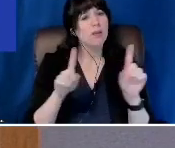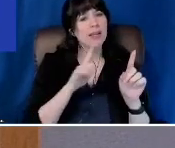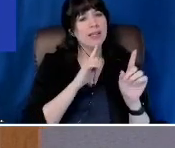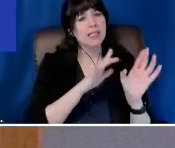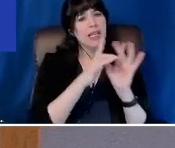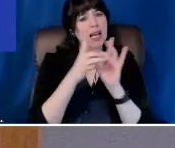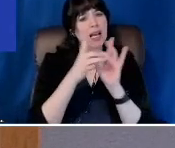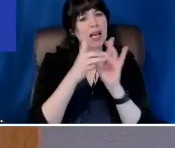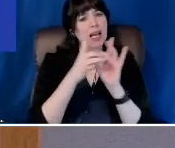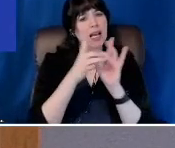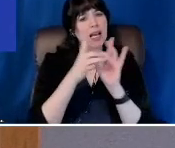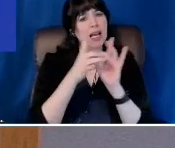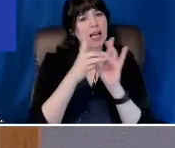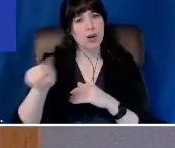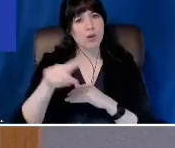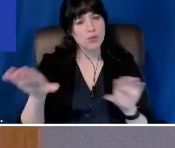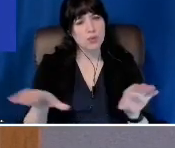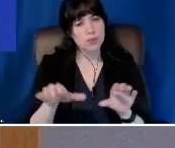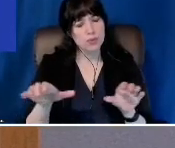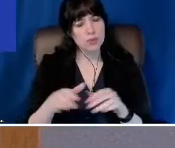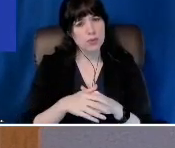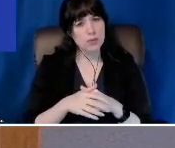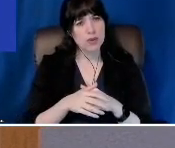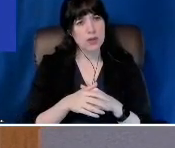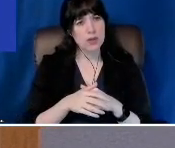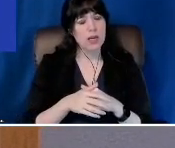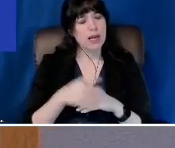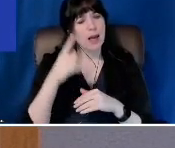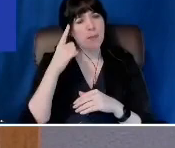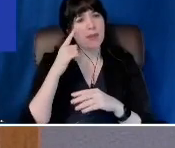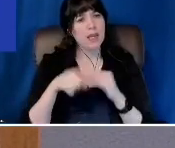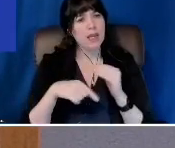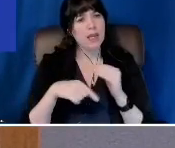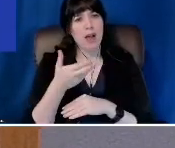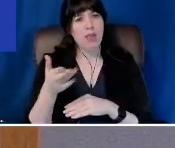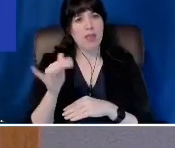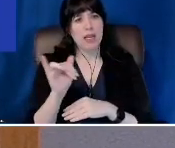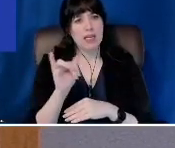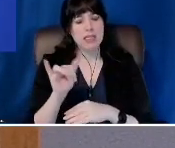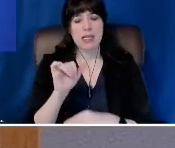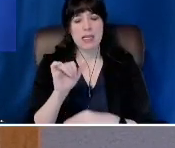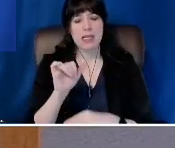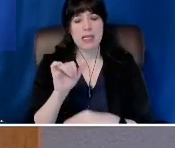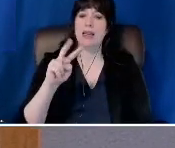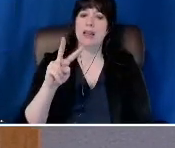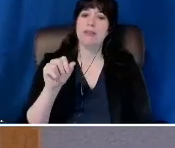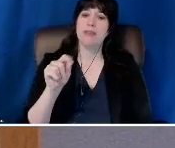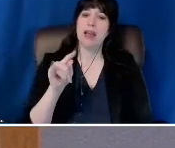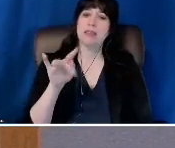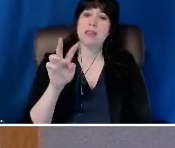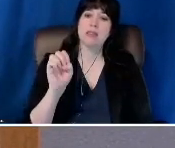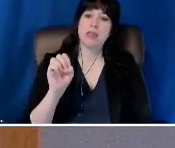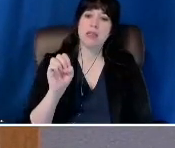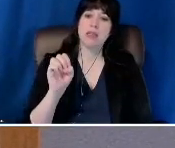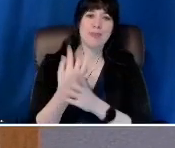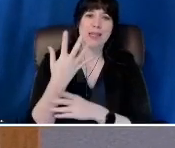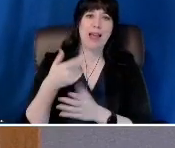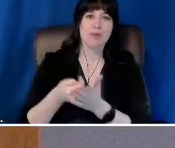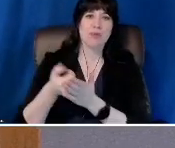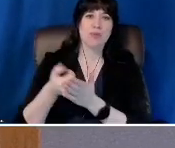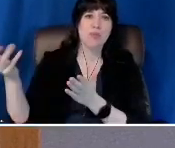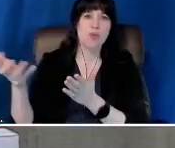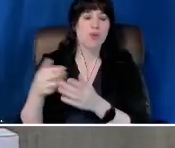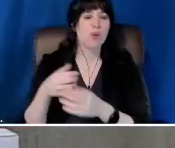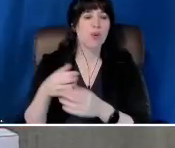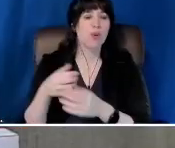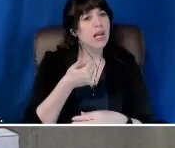do? And yeah, I'm thinking about things like invasive plant removal, yeah. That type of thing. Is there a connection there?